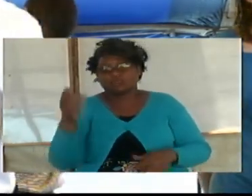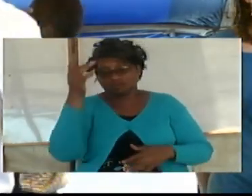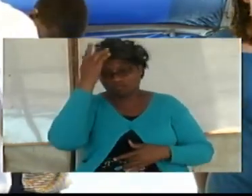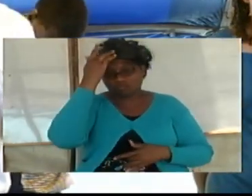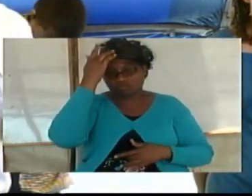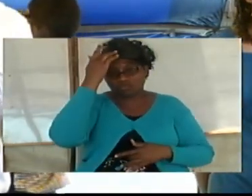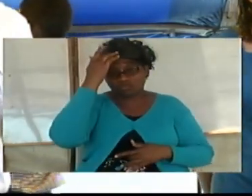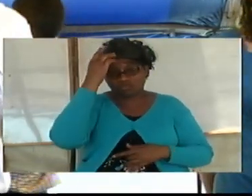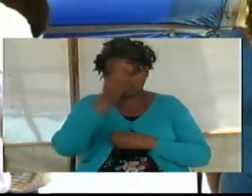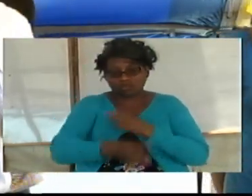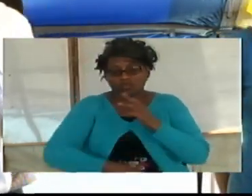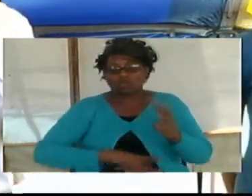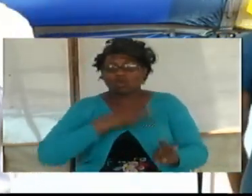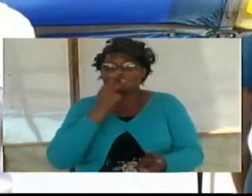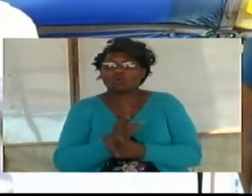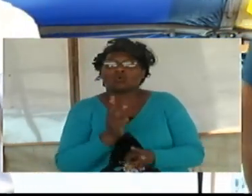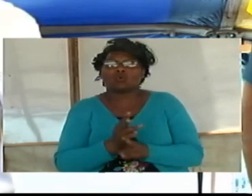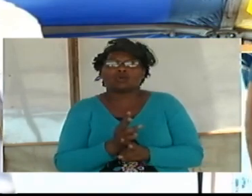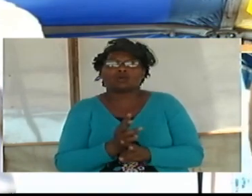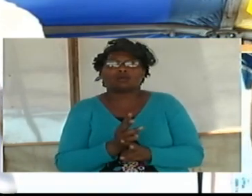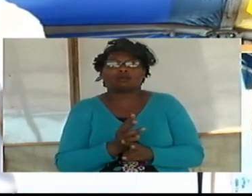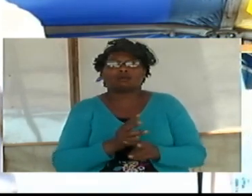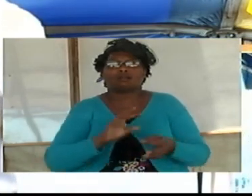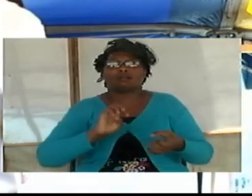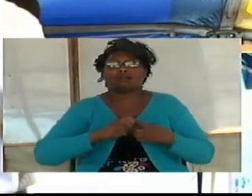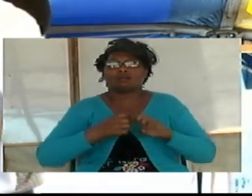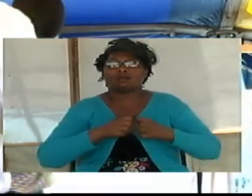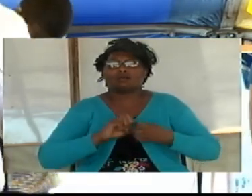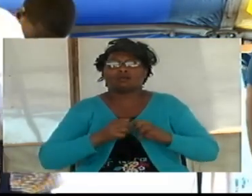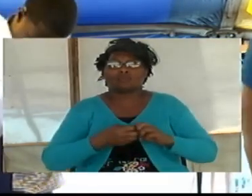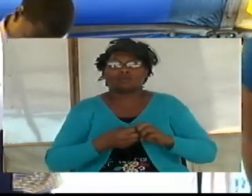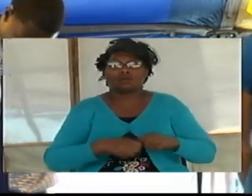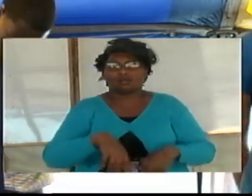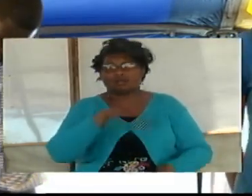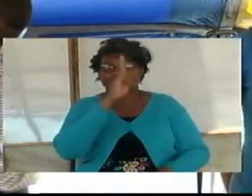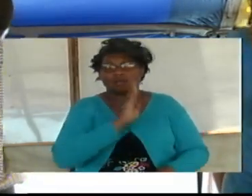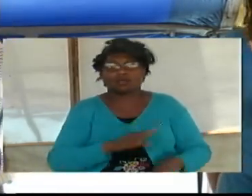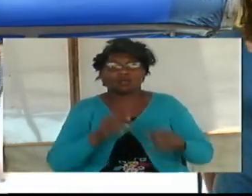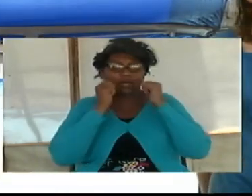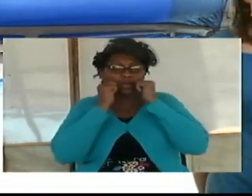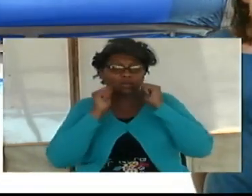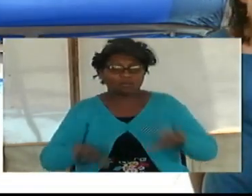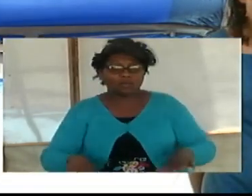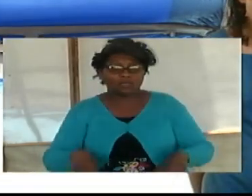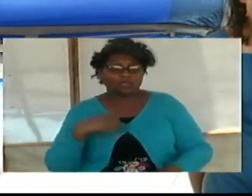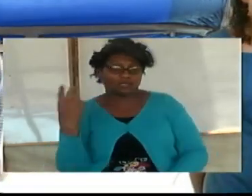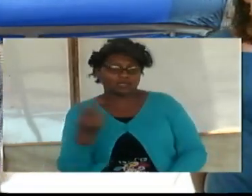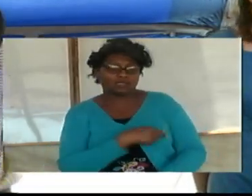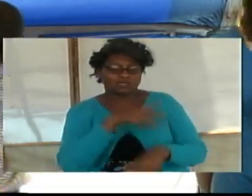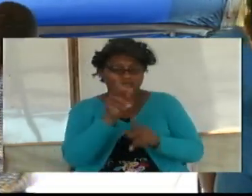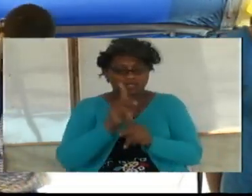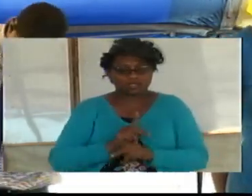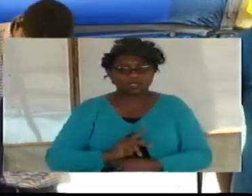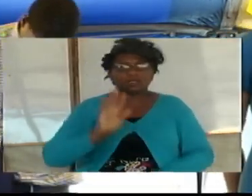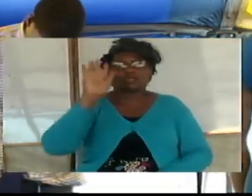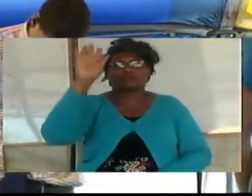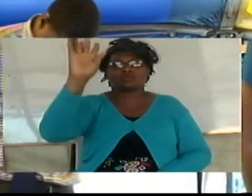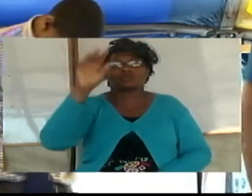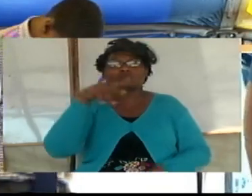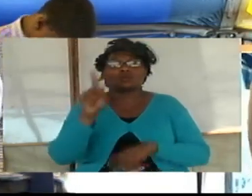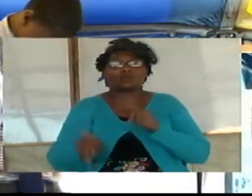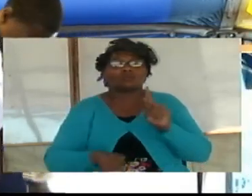of Jesus Christ that, Lord, that you bless and keep your people. Hallelujah. Hallelujah. Help us, Lord